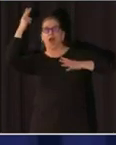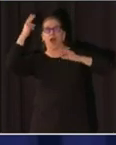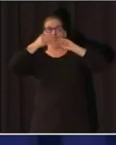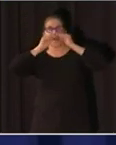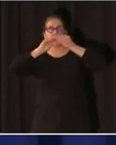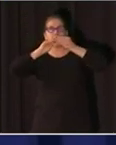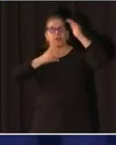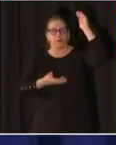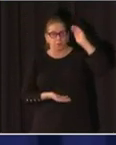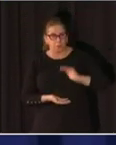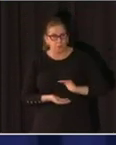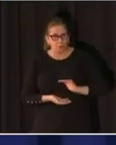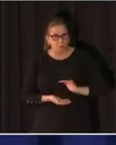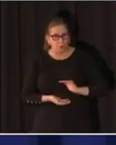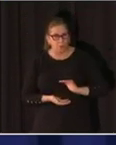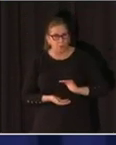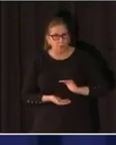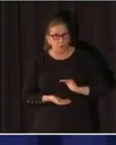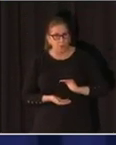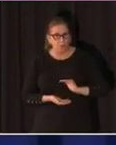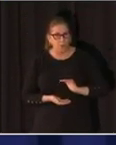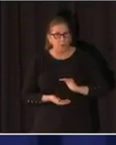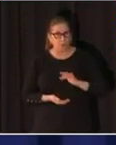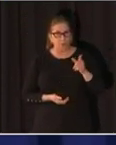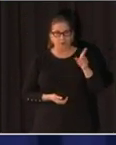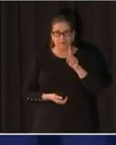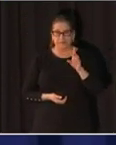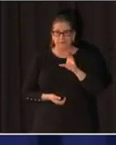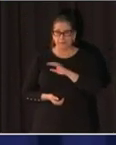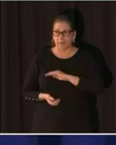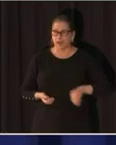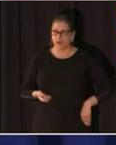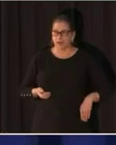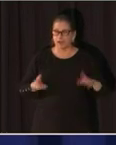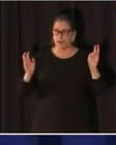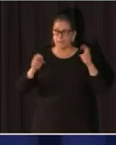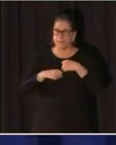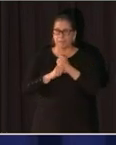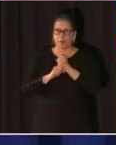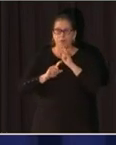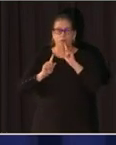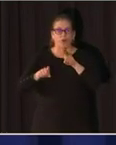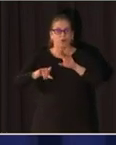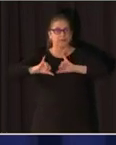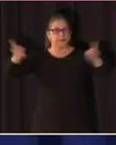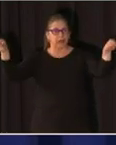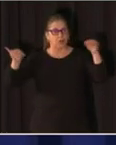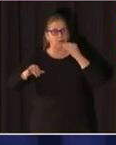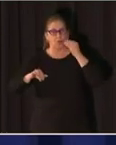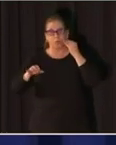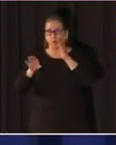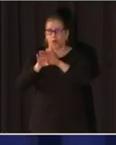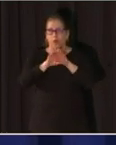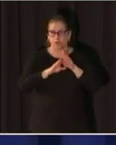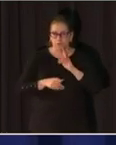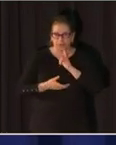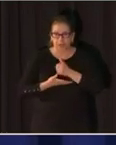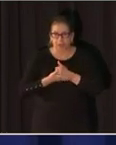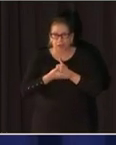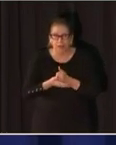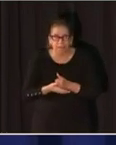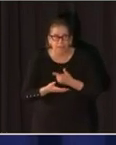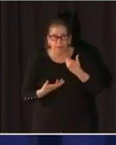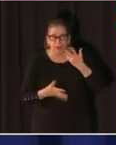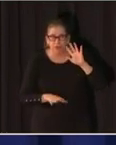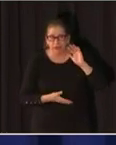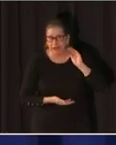took are paying off and having benefit, we still need to be able to observe a persistent